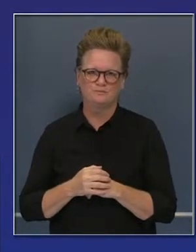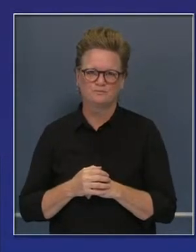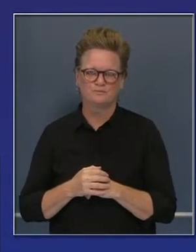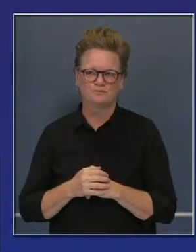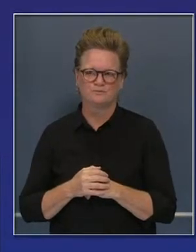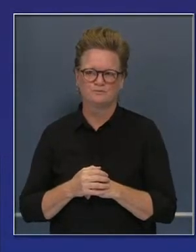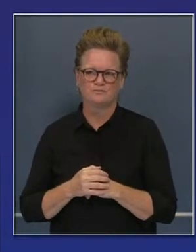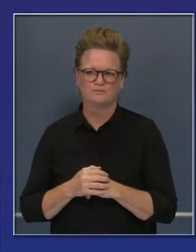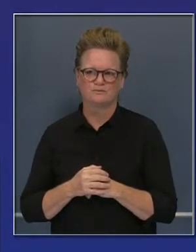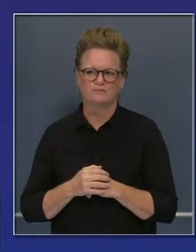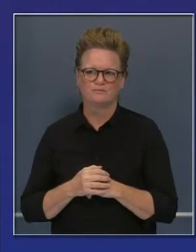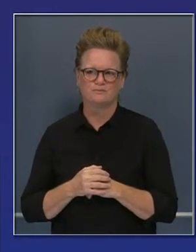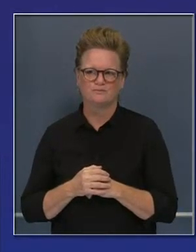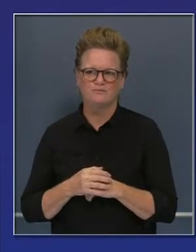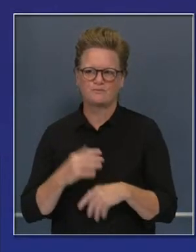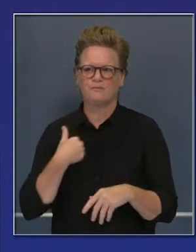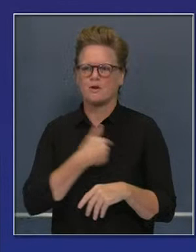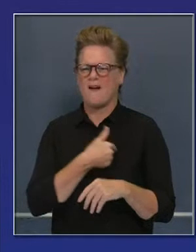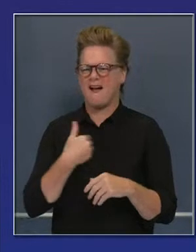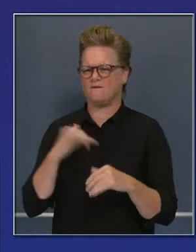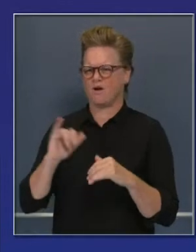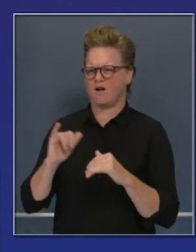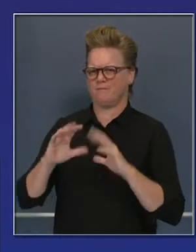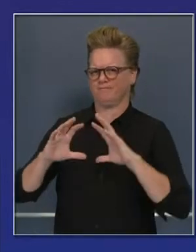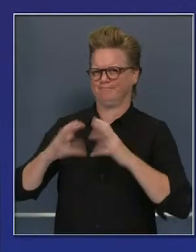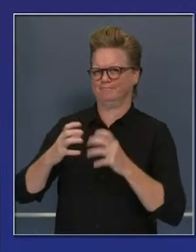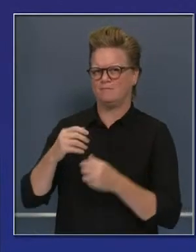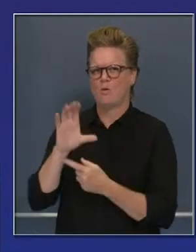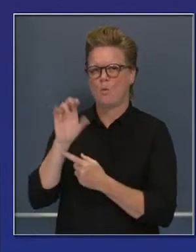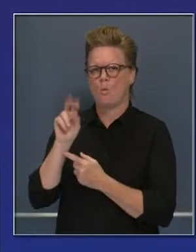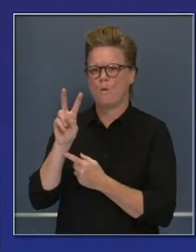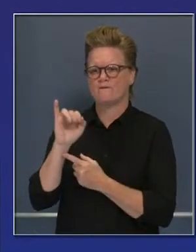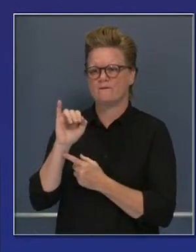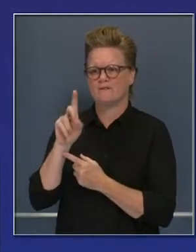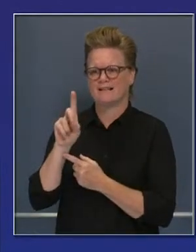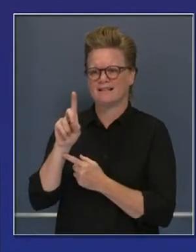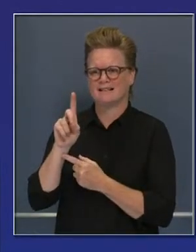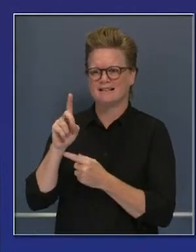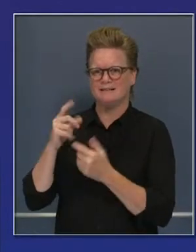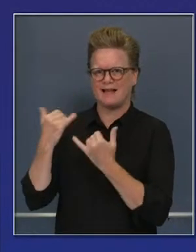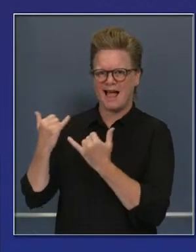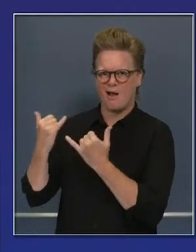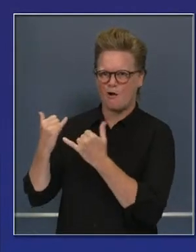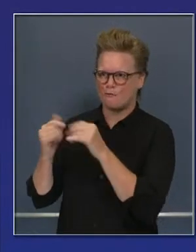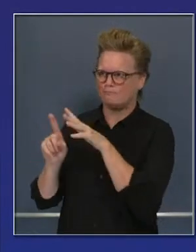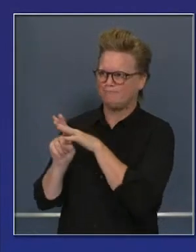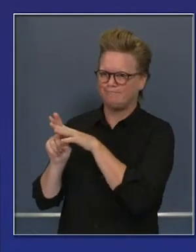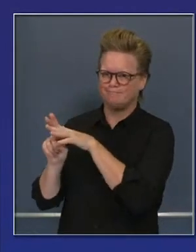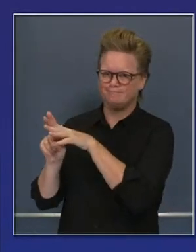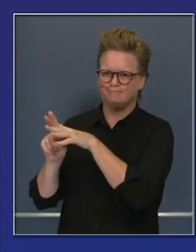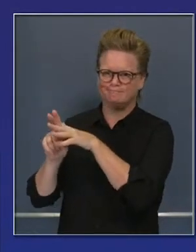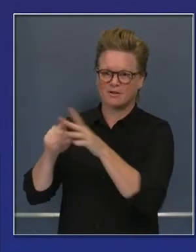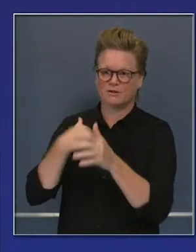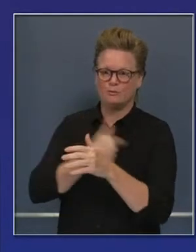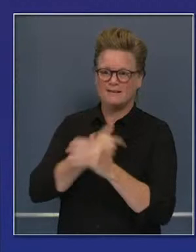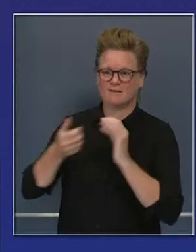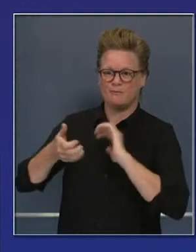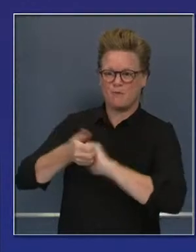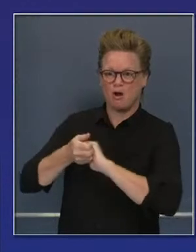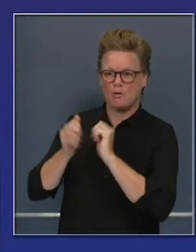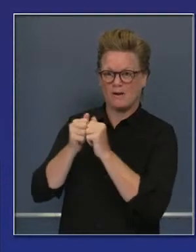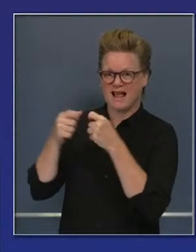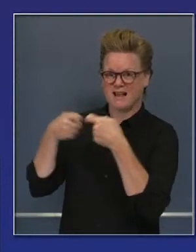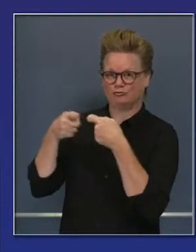protocols as it relates to different strategies to work in partnership, not only with these utilities and their